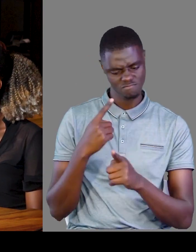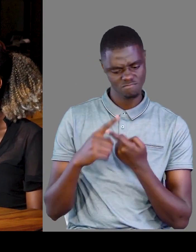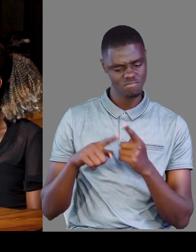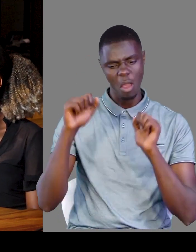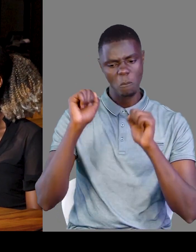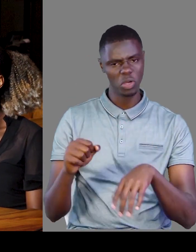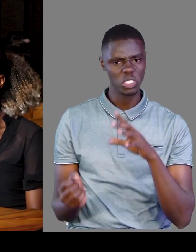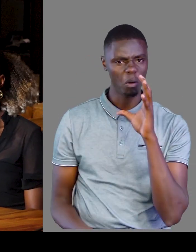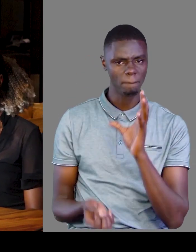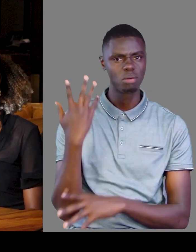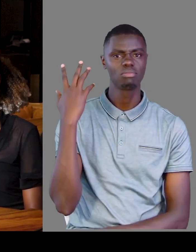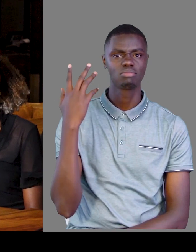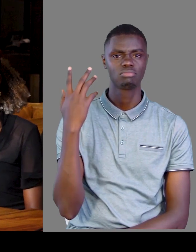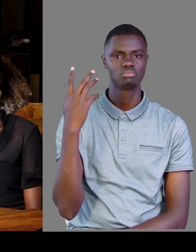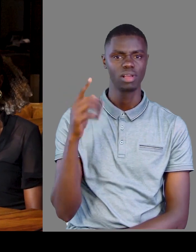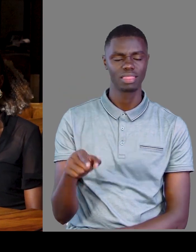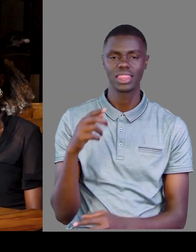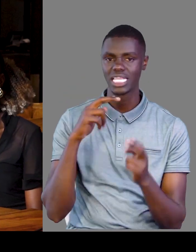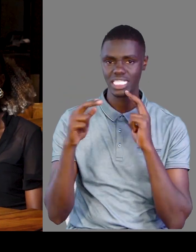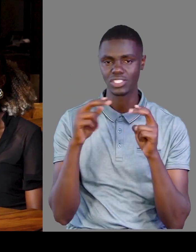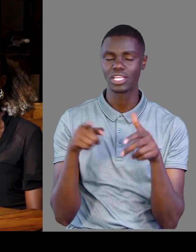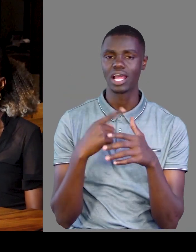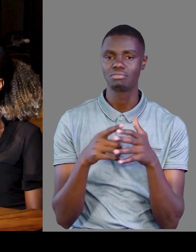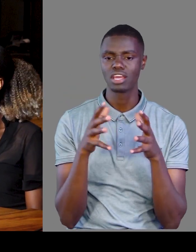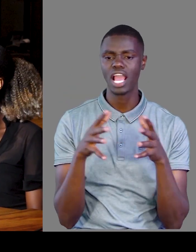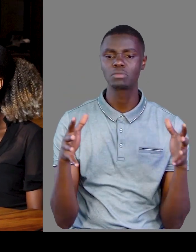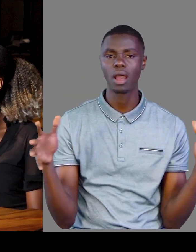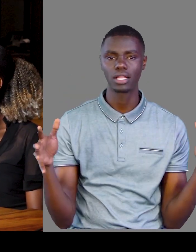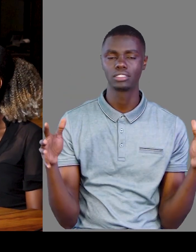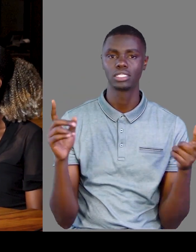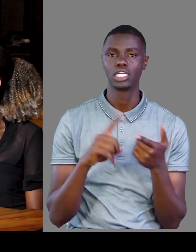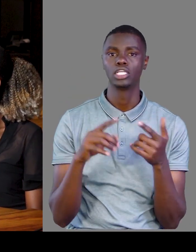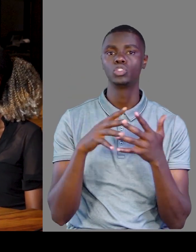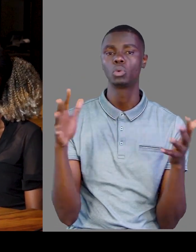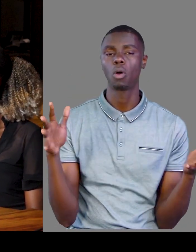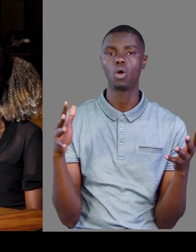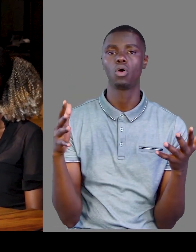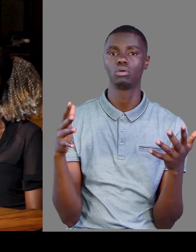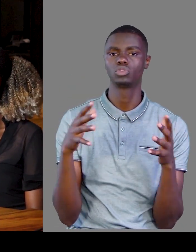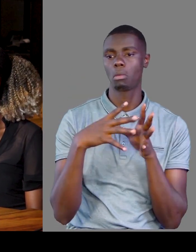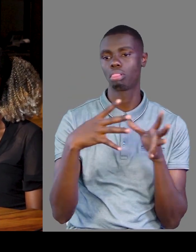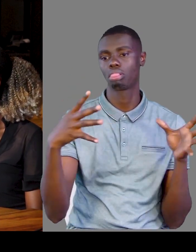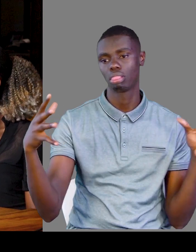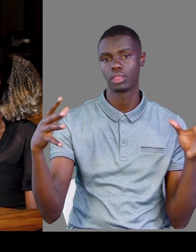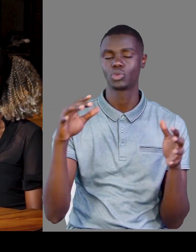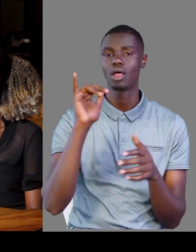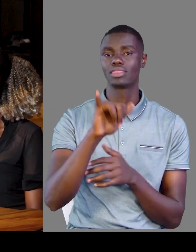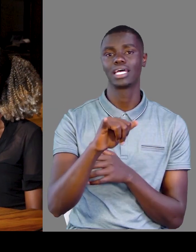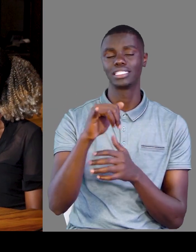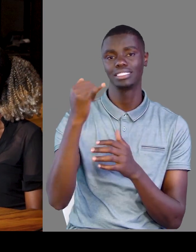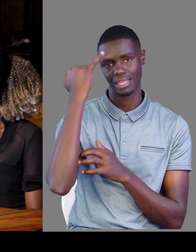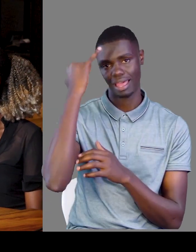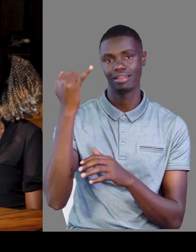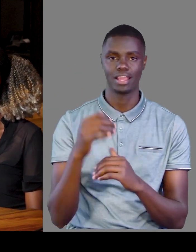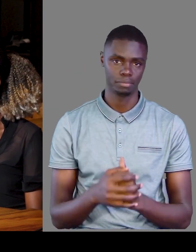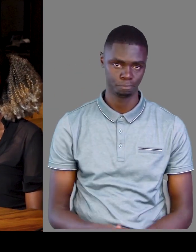start doing this fast and expanding to more bigger scale. So that is the